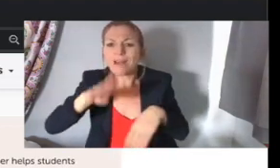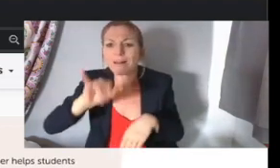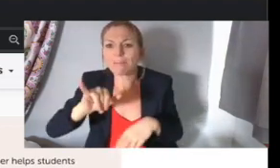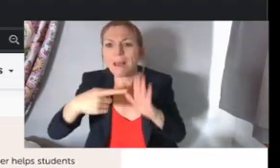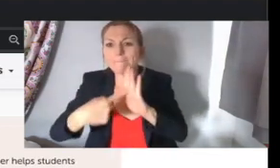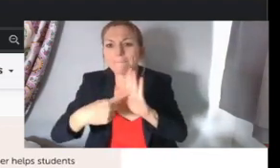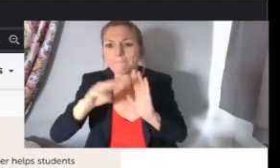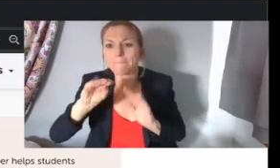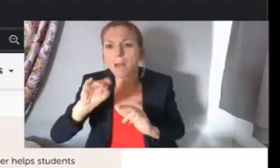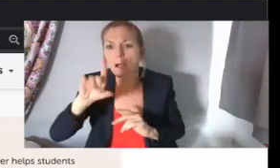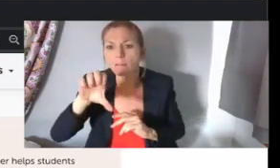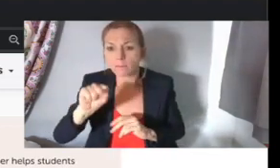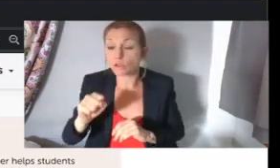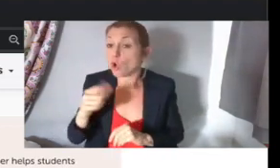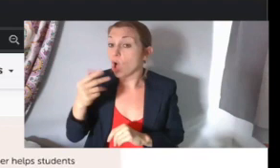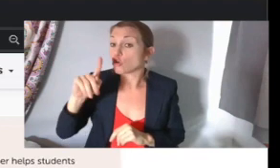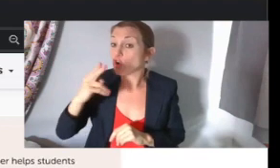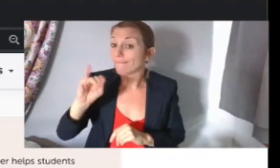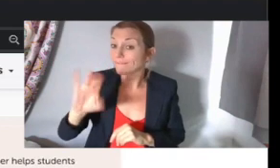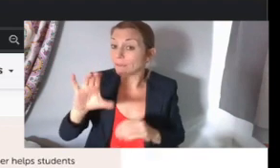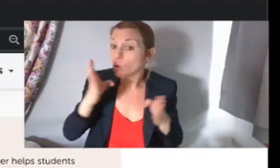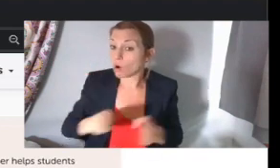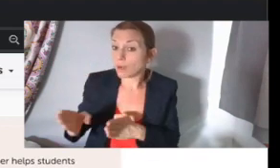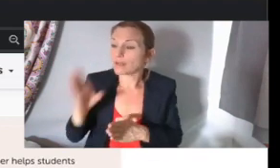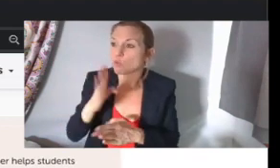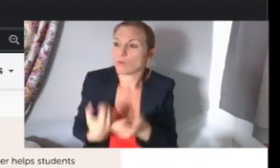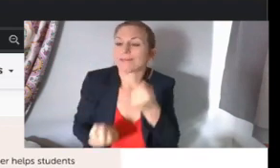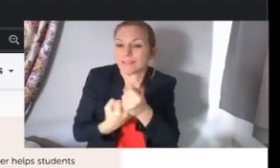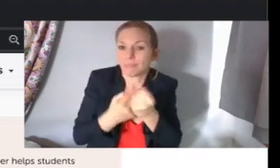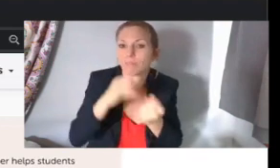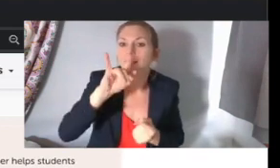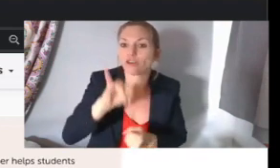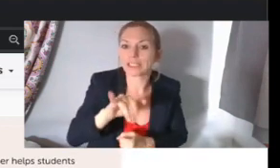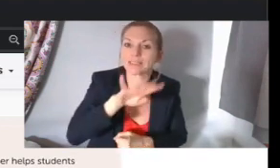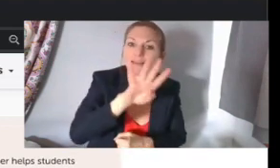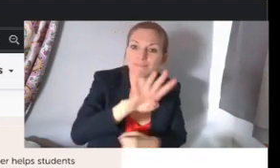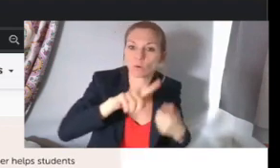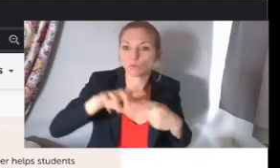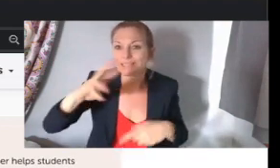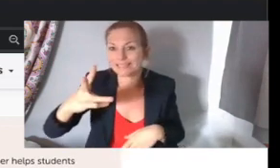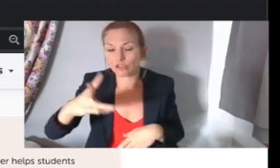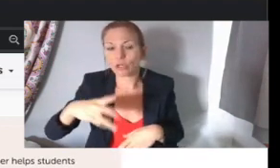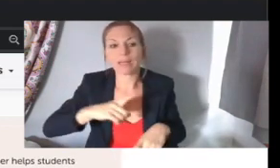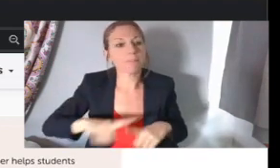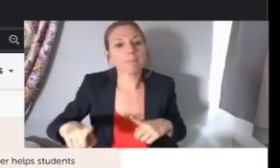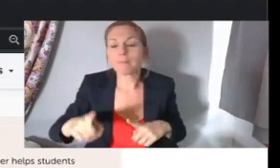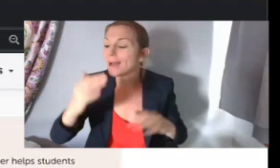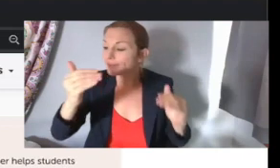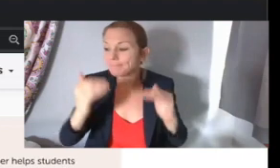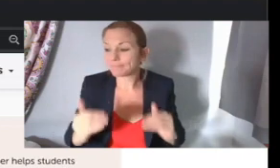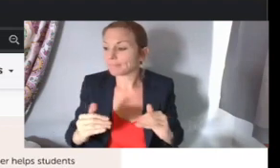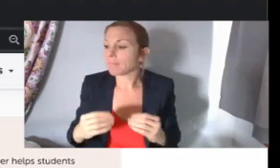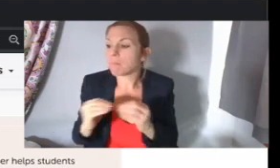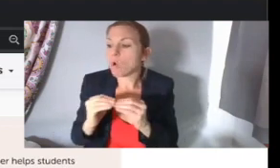specifically found to support the literacy 4-6 model, whereas movement breaks was found to be more supportive for the math 3-6 model.